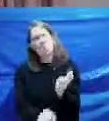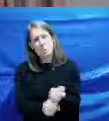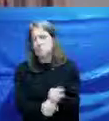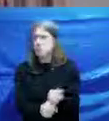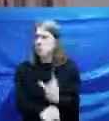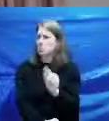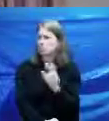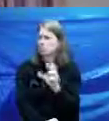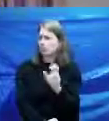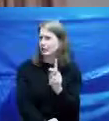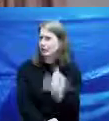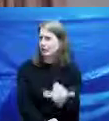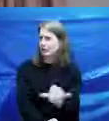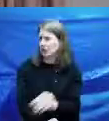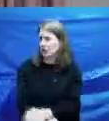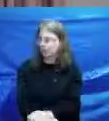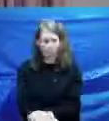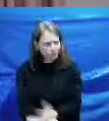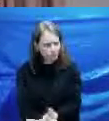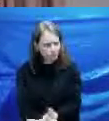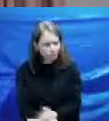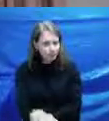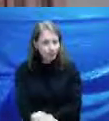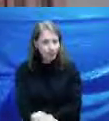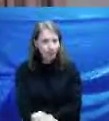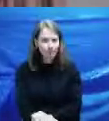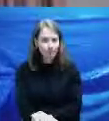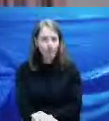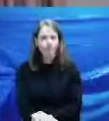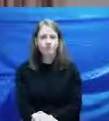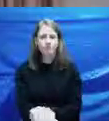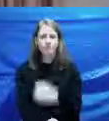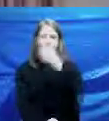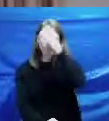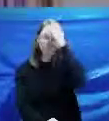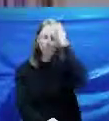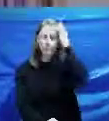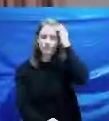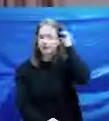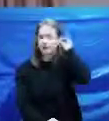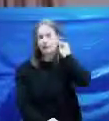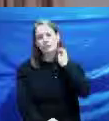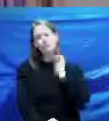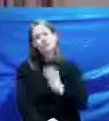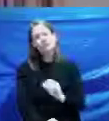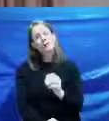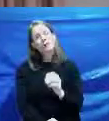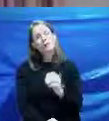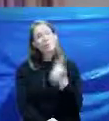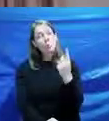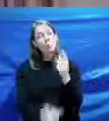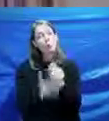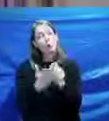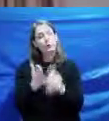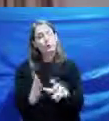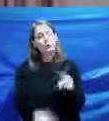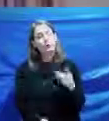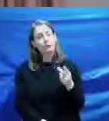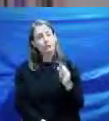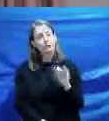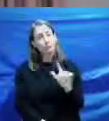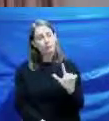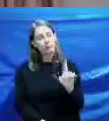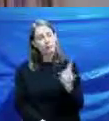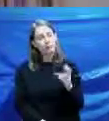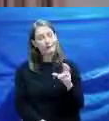do typically when we teach math is teach kids how to get to the right side of the equal sign. And you can imagine if you have so many topics